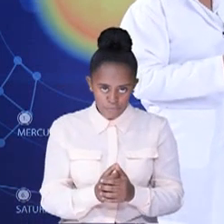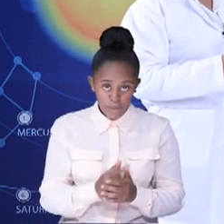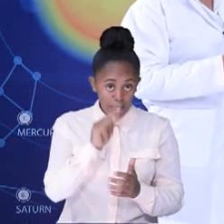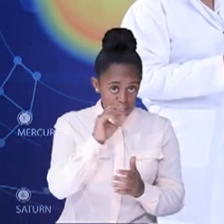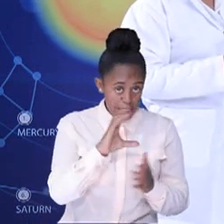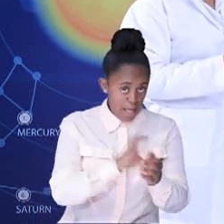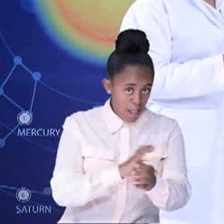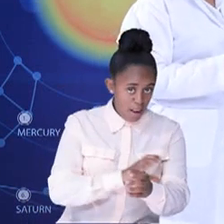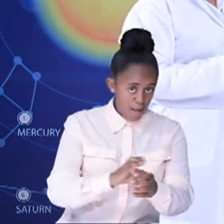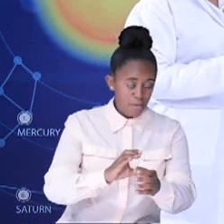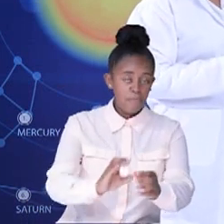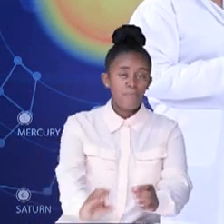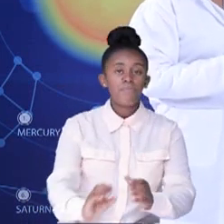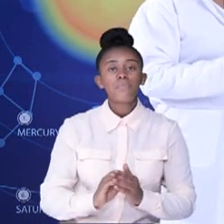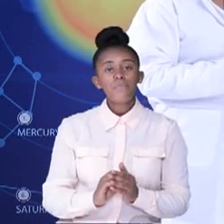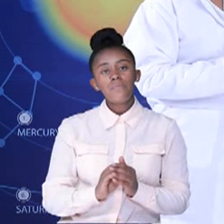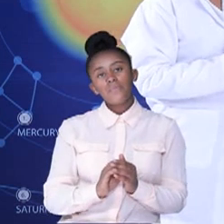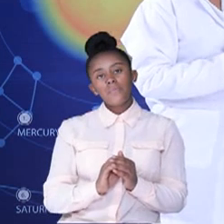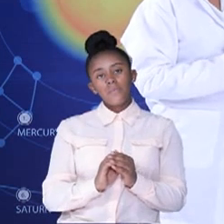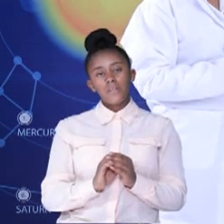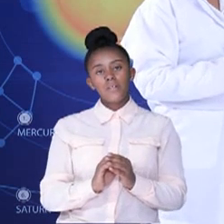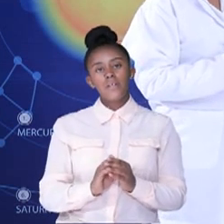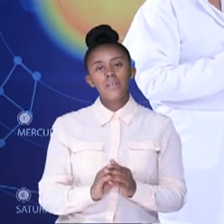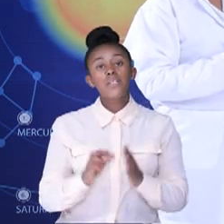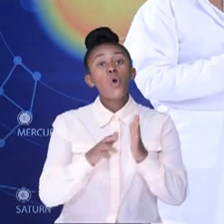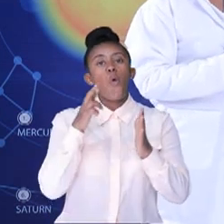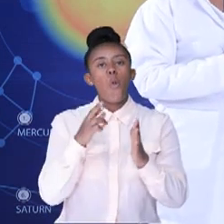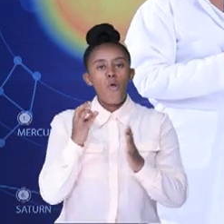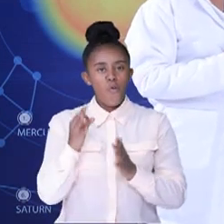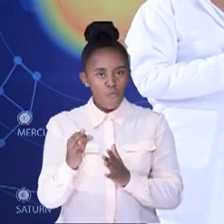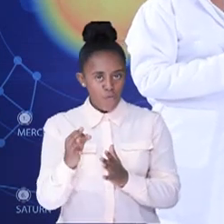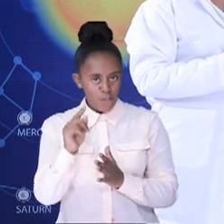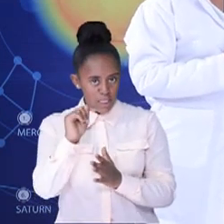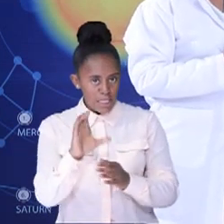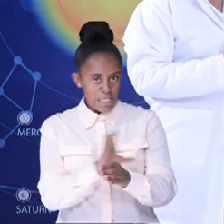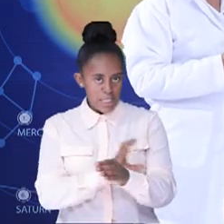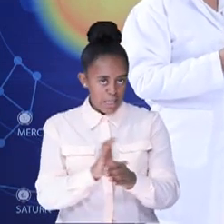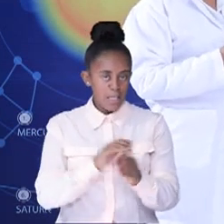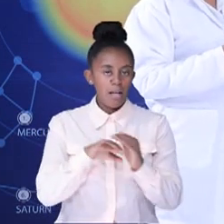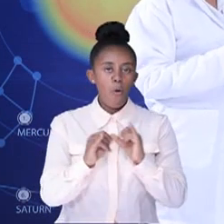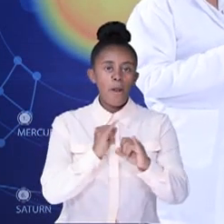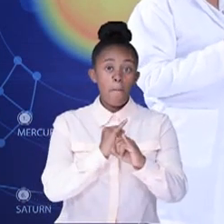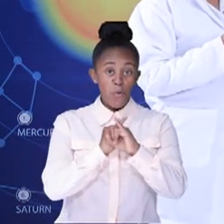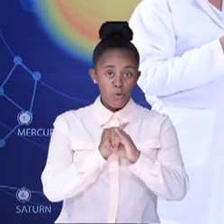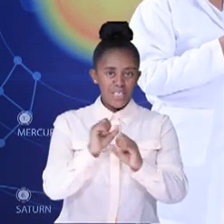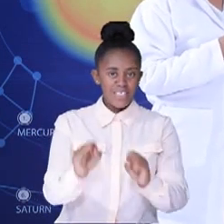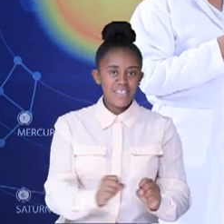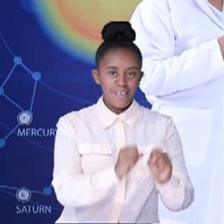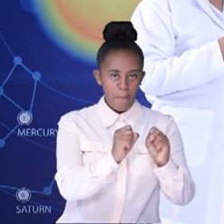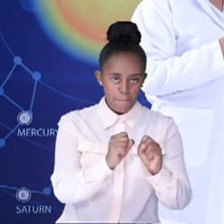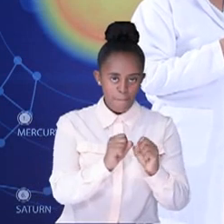T cells. If you look at the role of T cells in our immune system, if